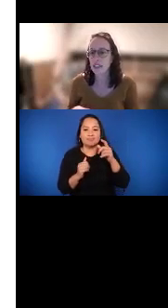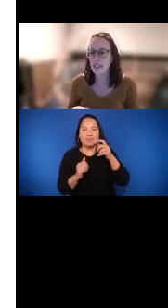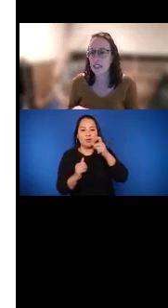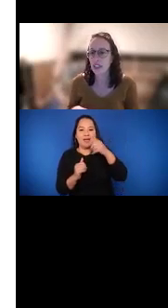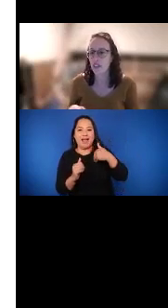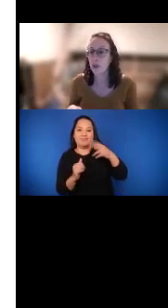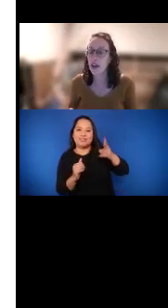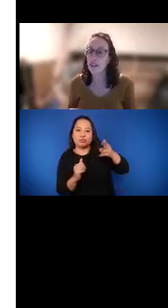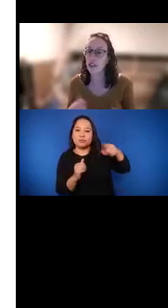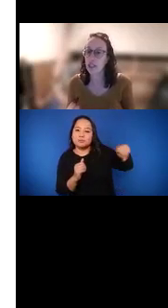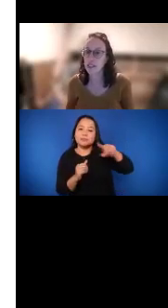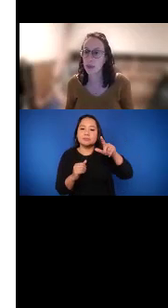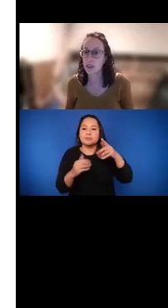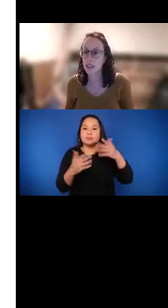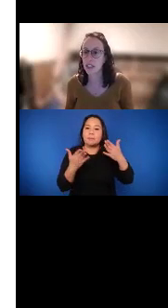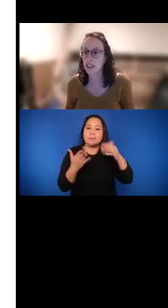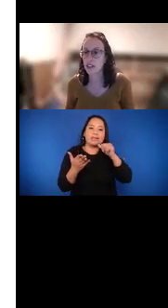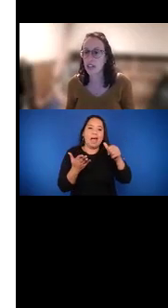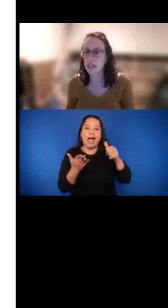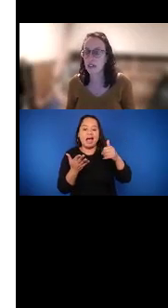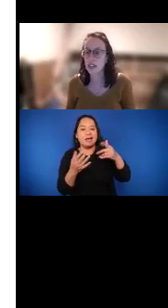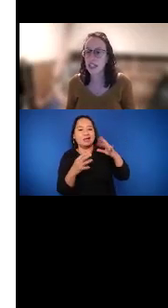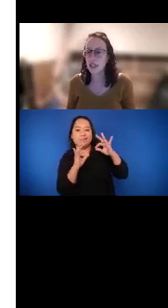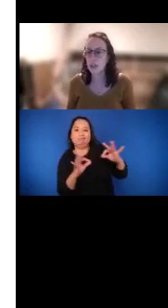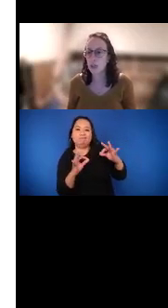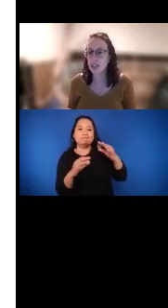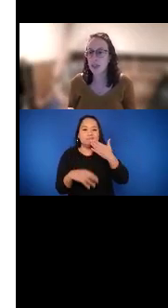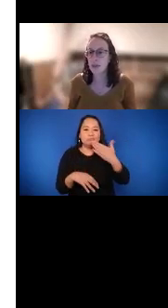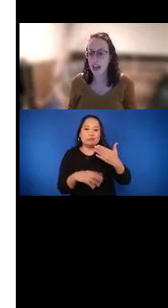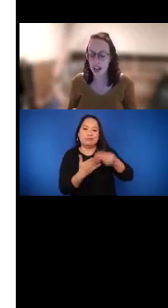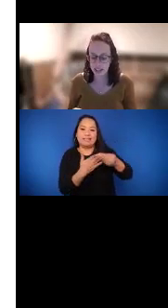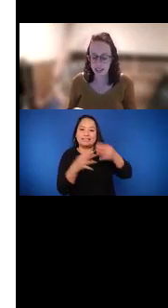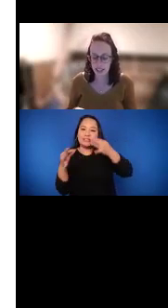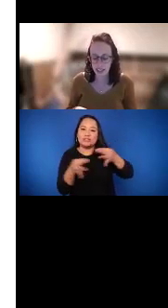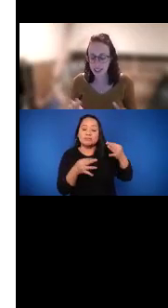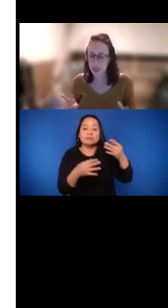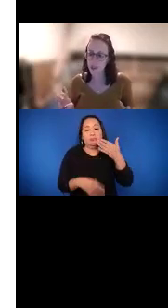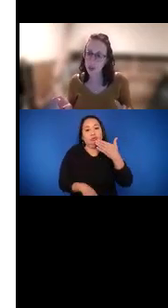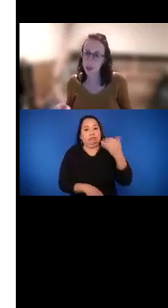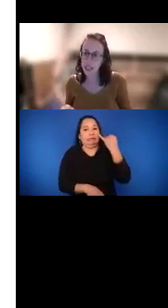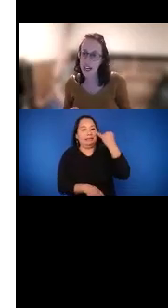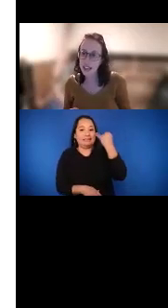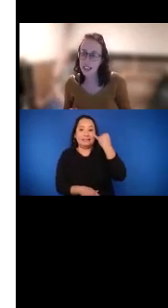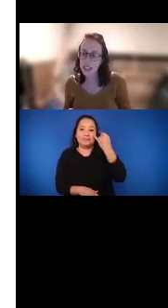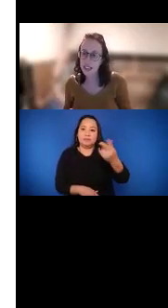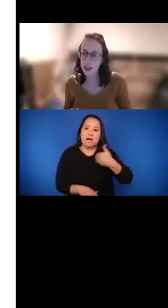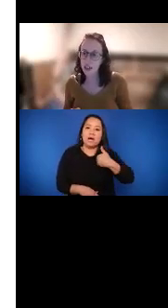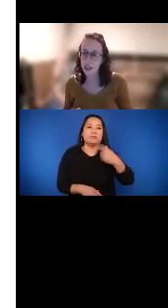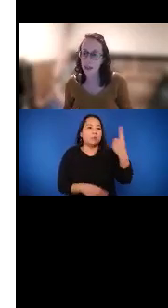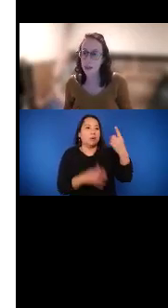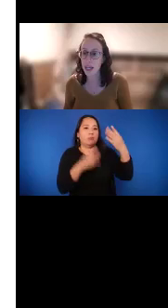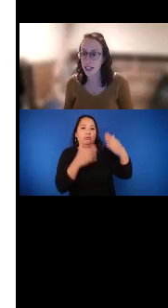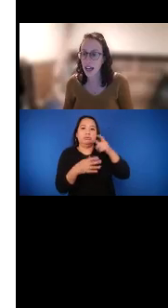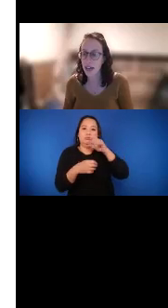great idea if you have a trusted person in your life to put them as this view only access